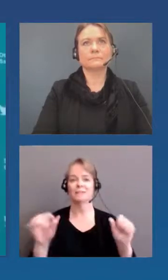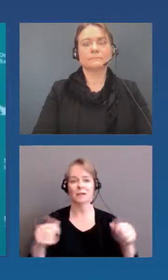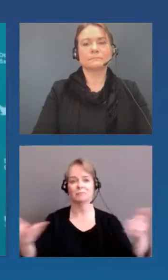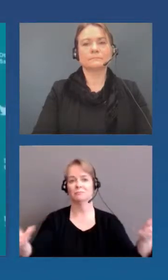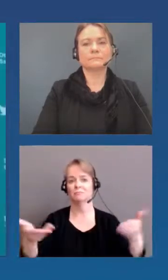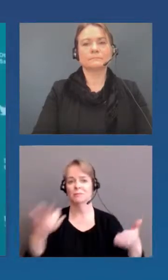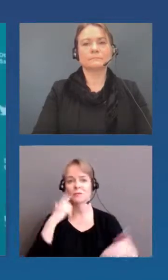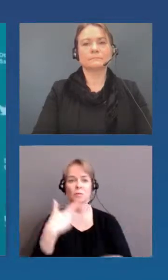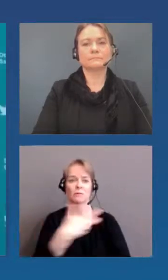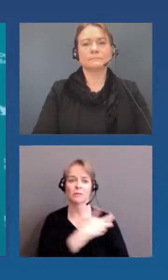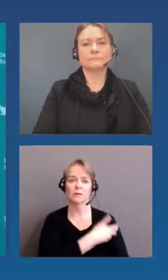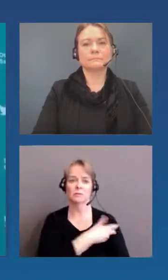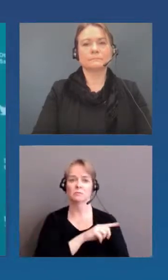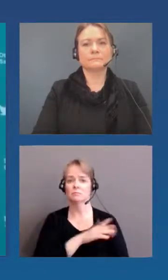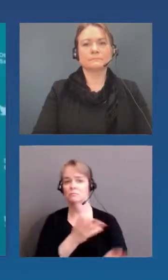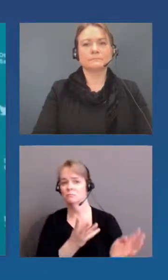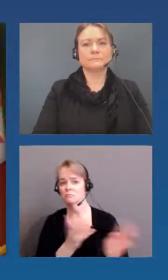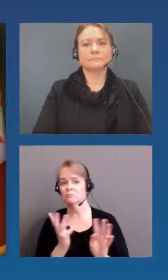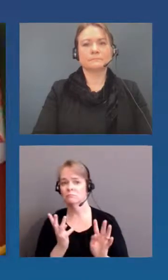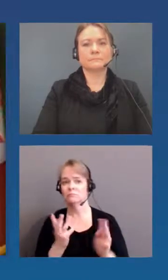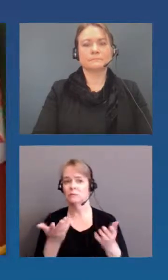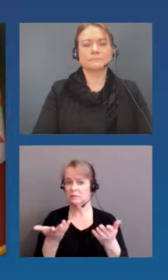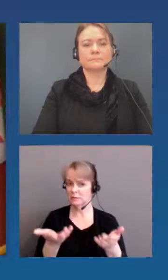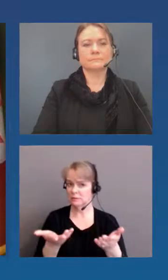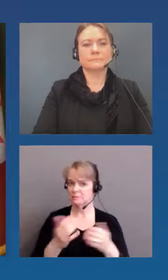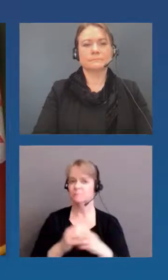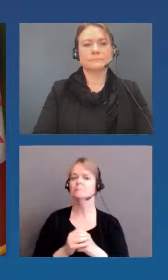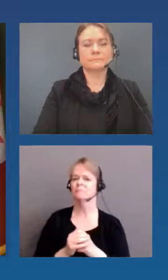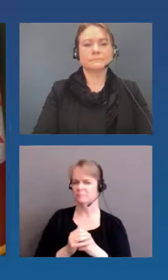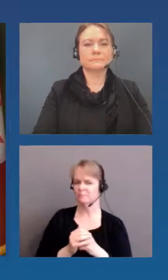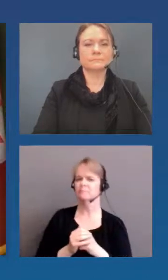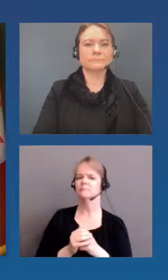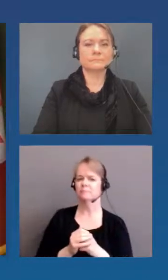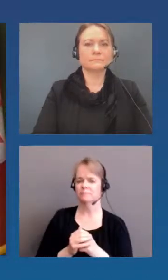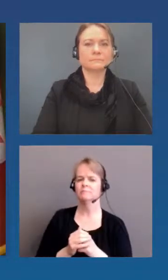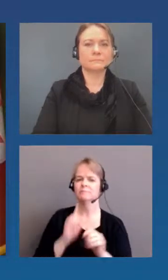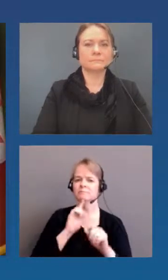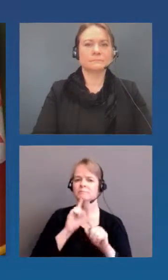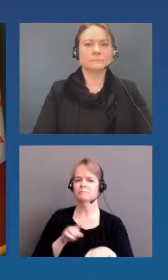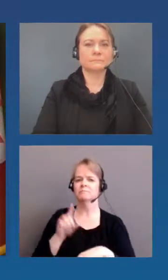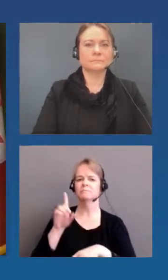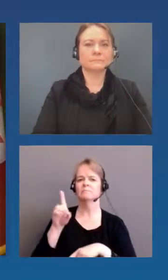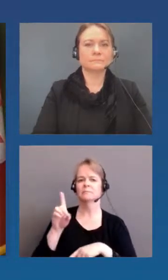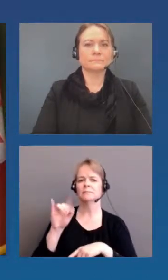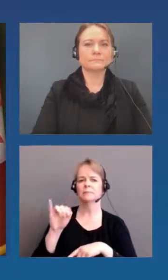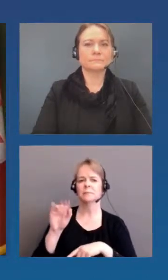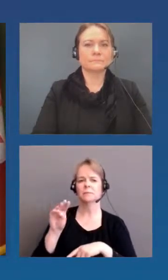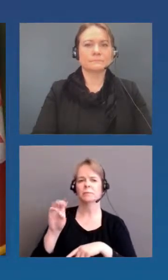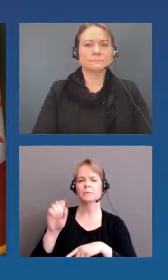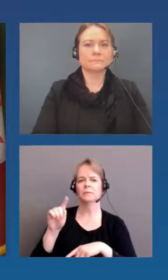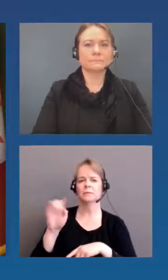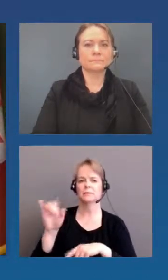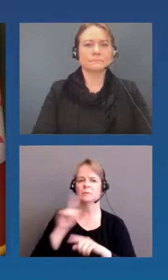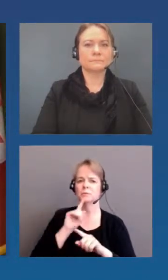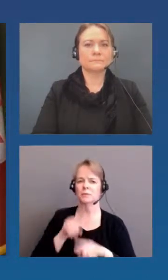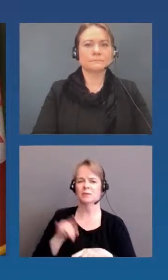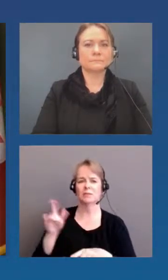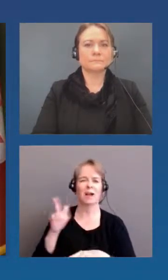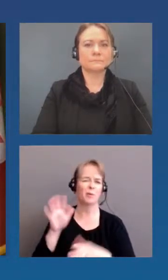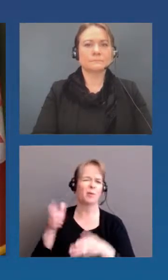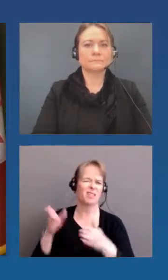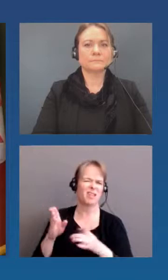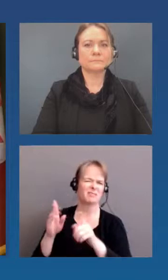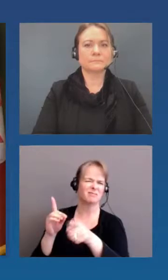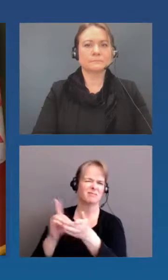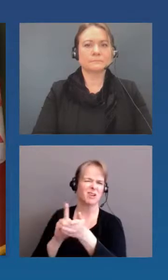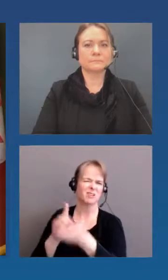So I'll let Dr. Etches as well chime in on the hierarchy and where her head's at with that. Stu, the challenge